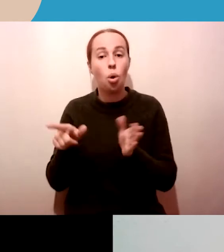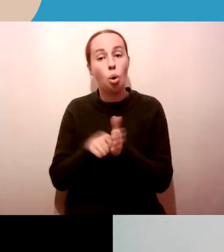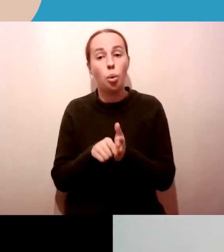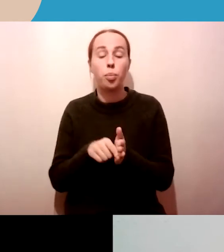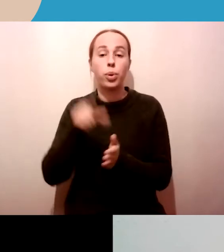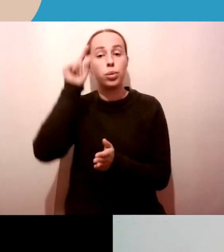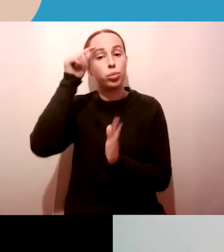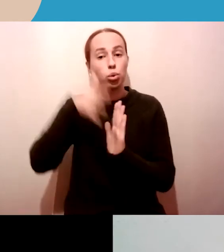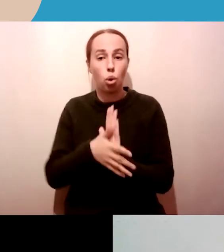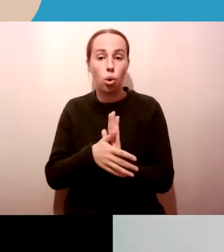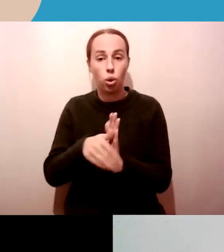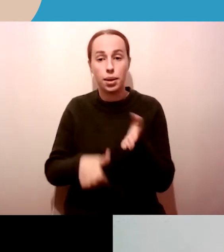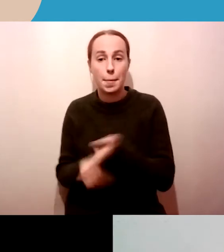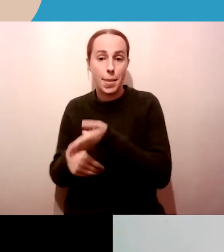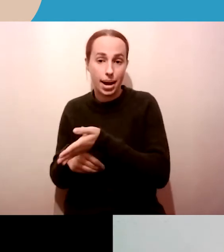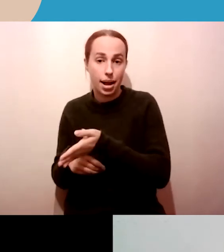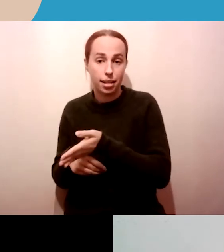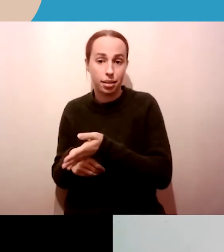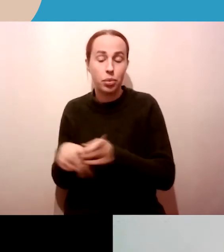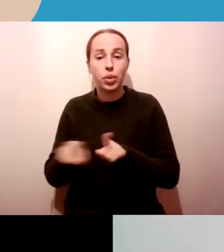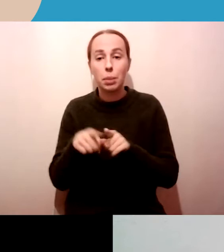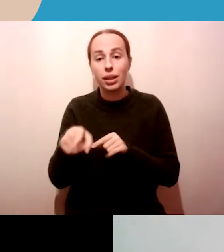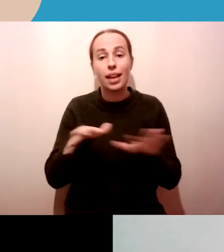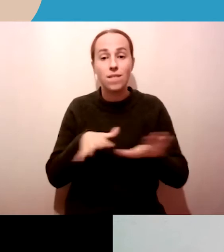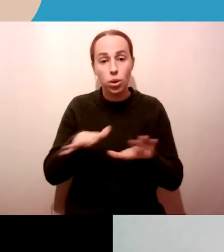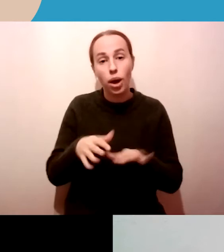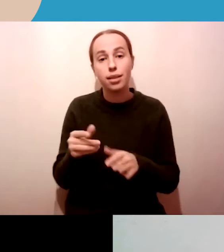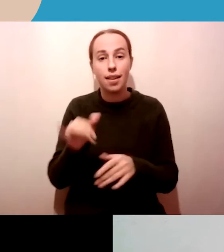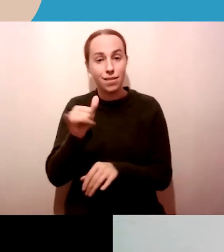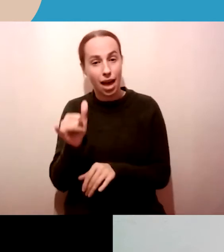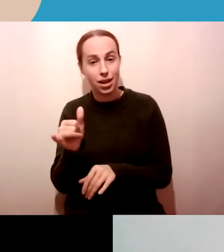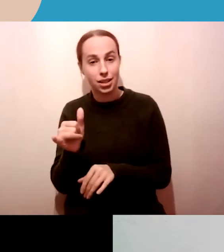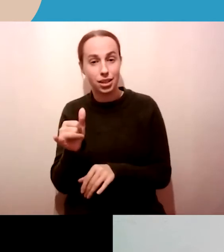And then the child has to receive psychological assistance.